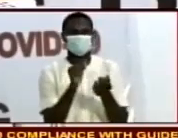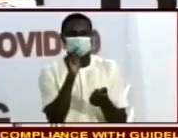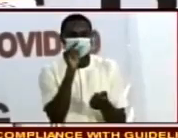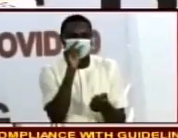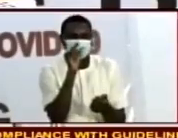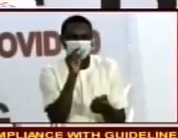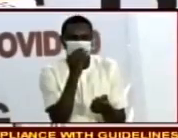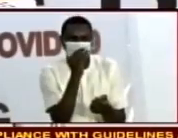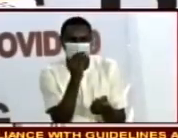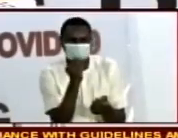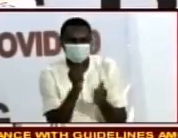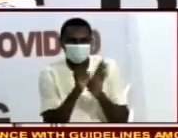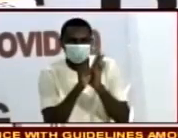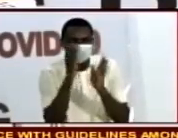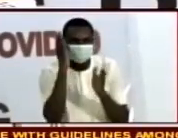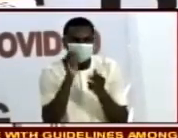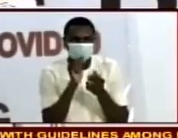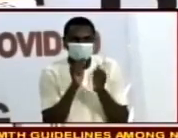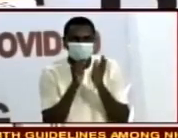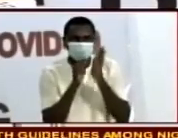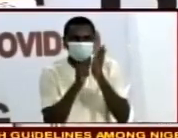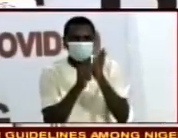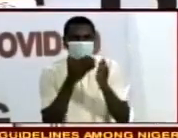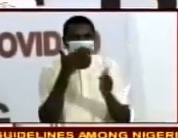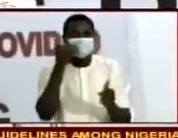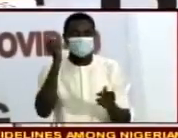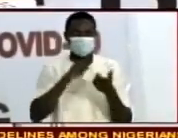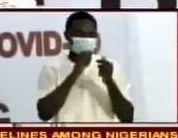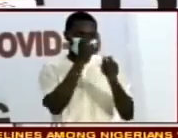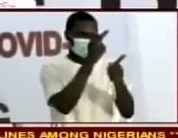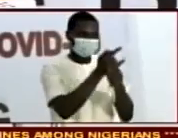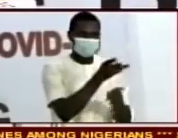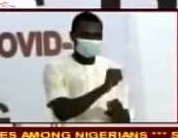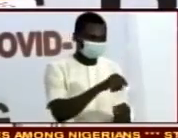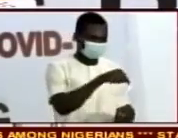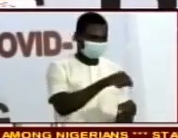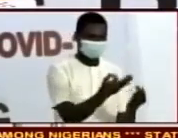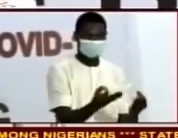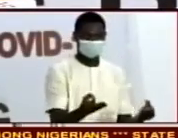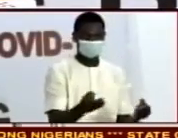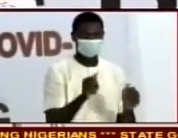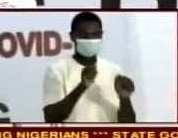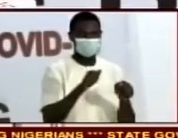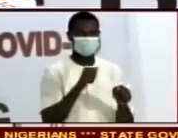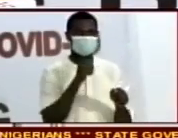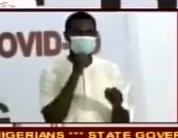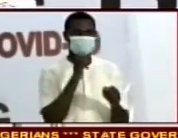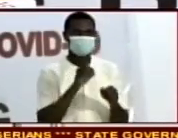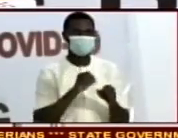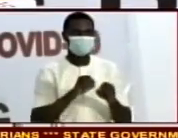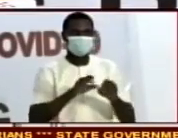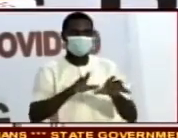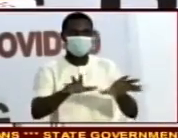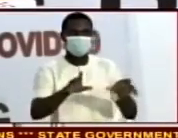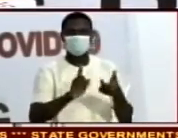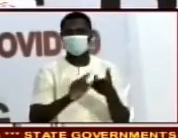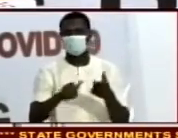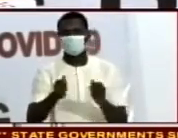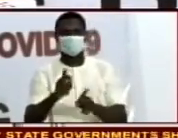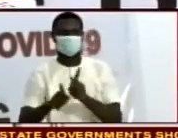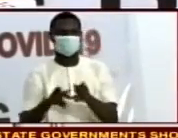to have them in a facility so that they are not able to transmit the disease. Although they have no symptoms, they can